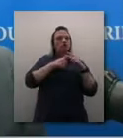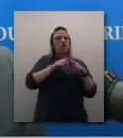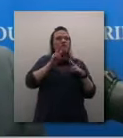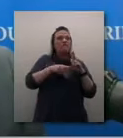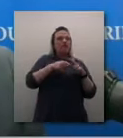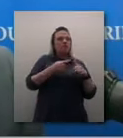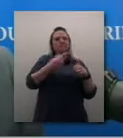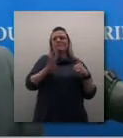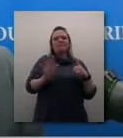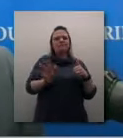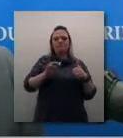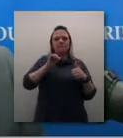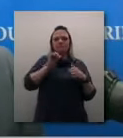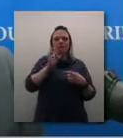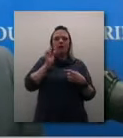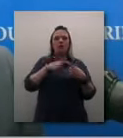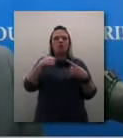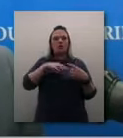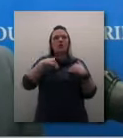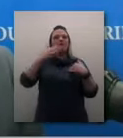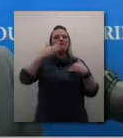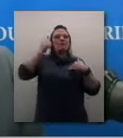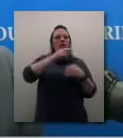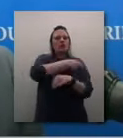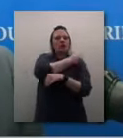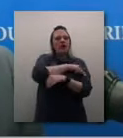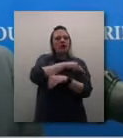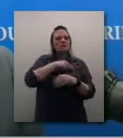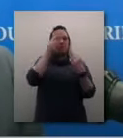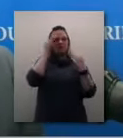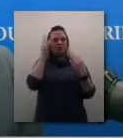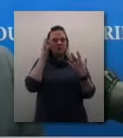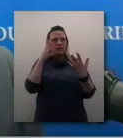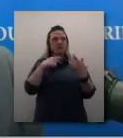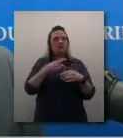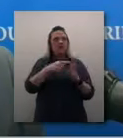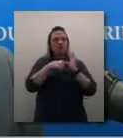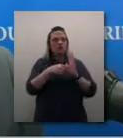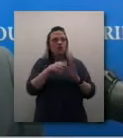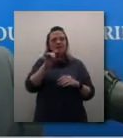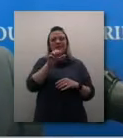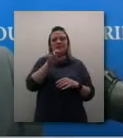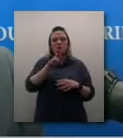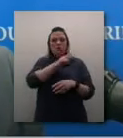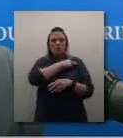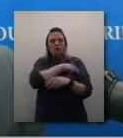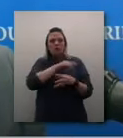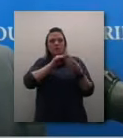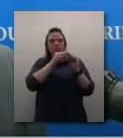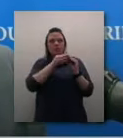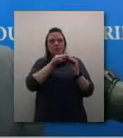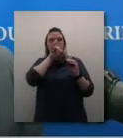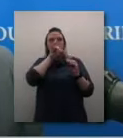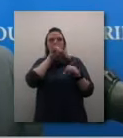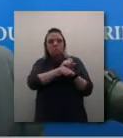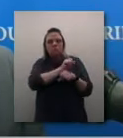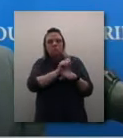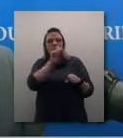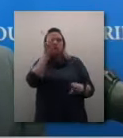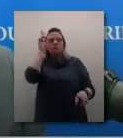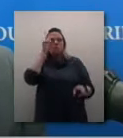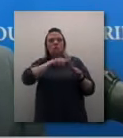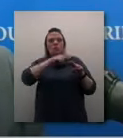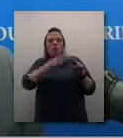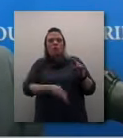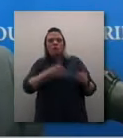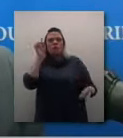Until we've got better hospitalization data that shows that our hospitalizations, our ICU numbers, or so forth, are going down, while